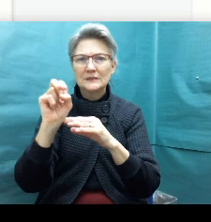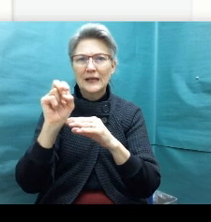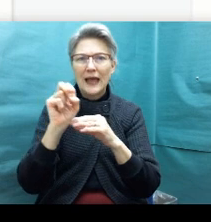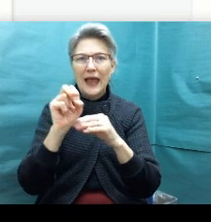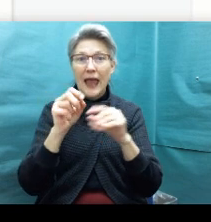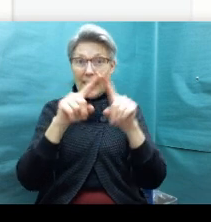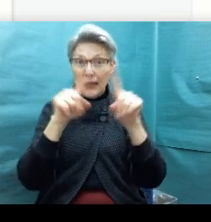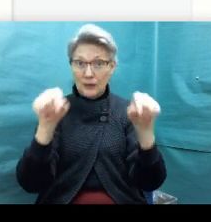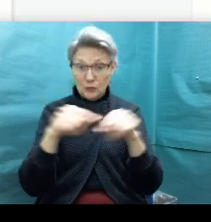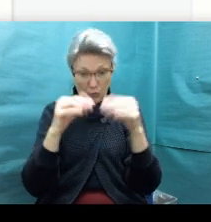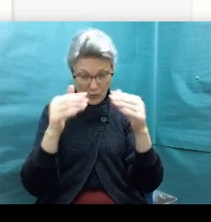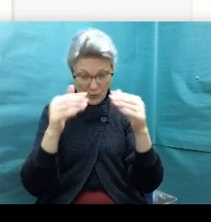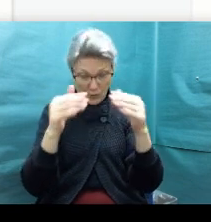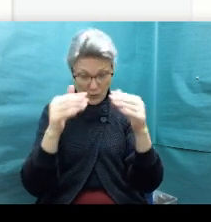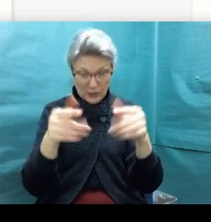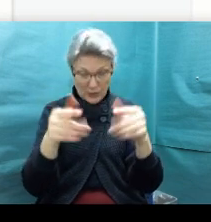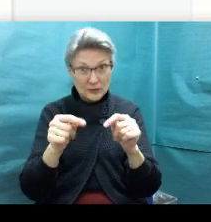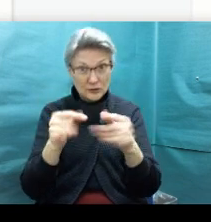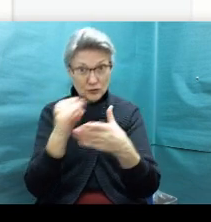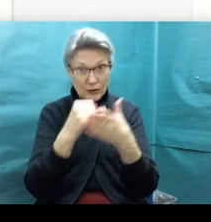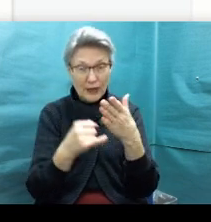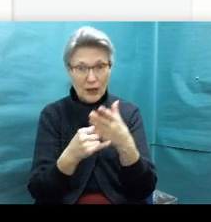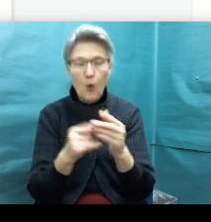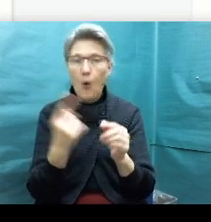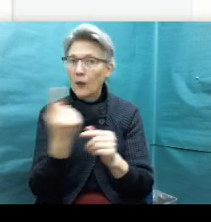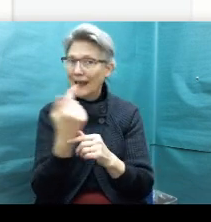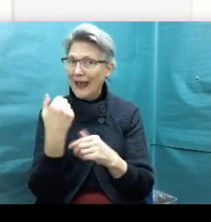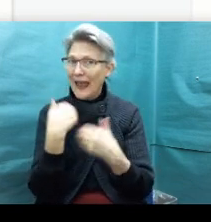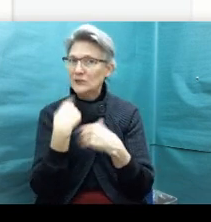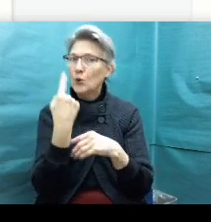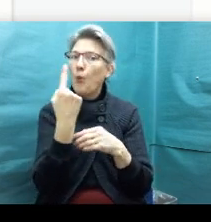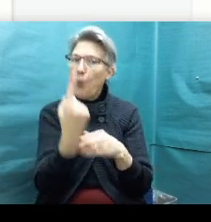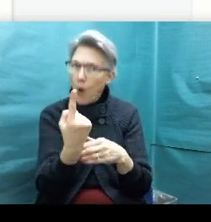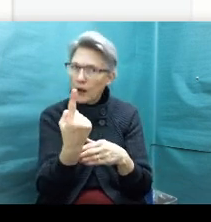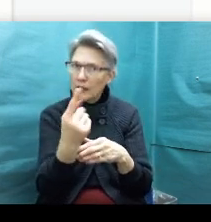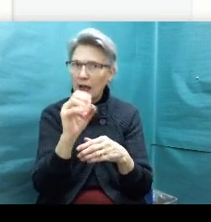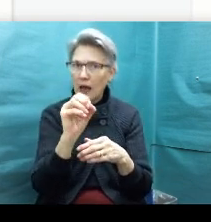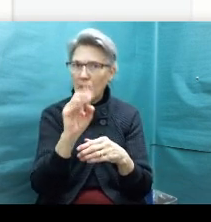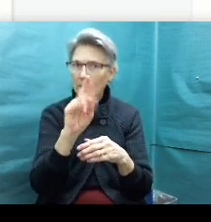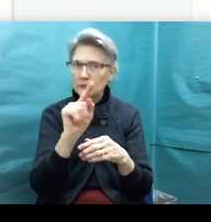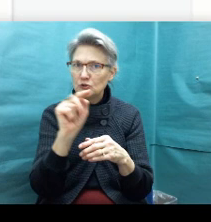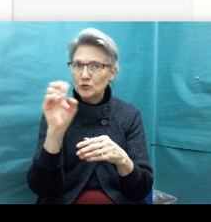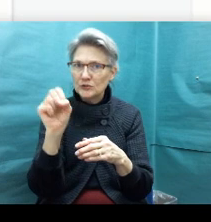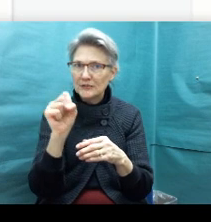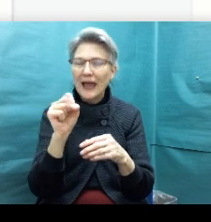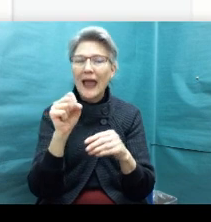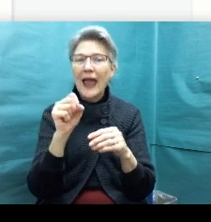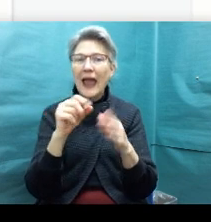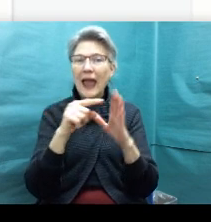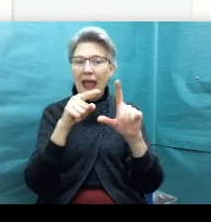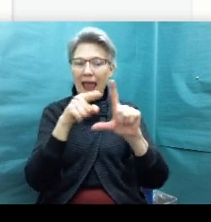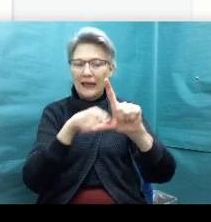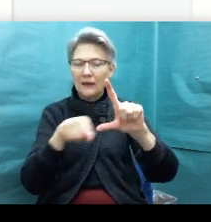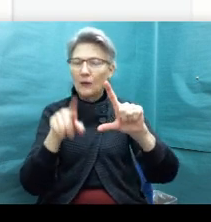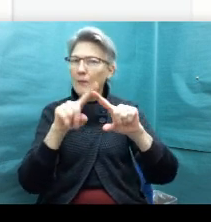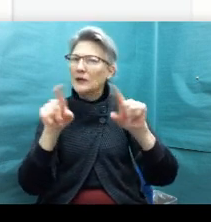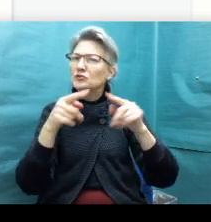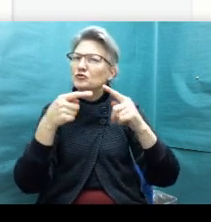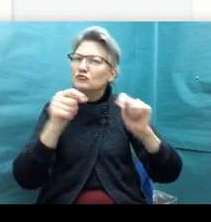to try to draw that. You can pause the video if you'd like. Try to draw a triangle with more than one obtuse